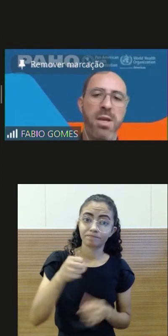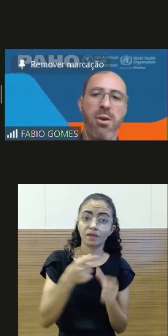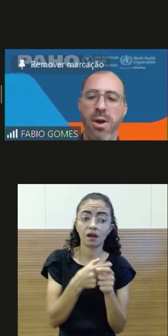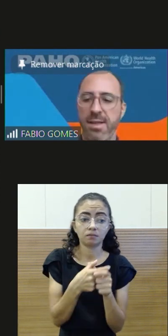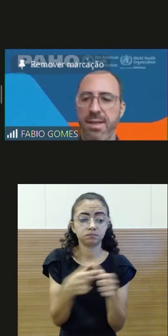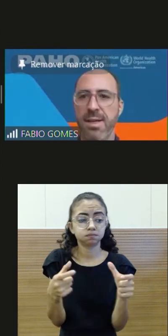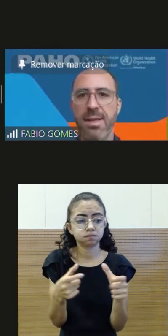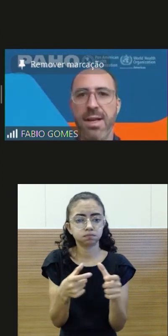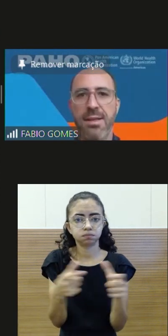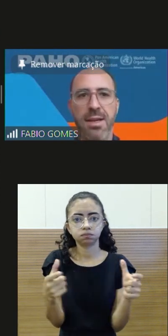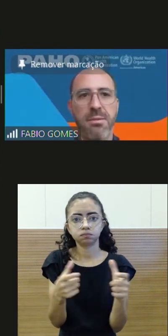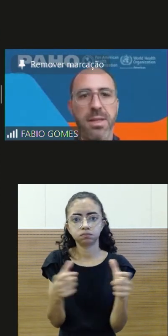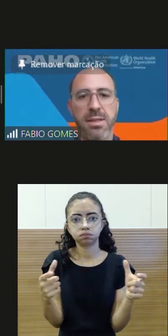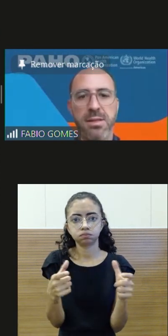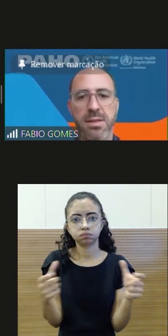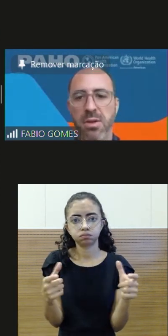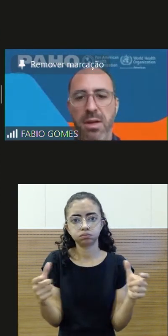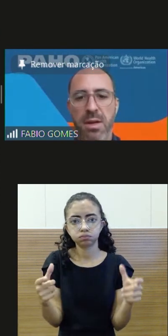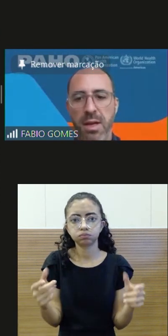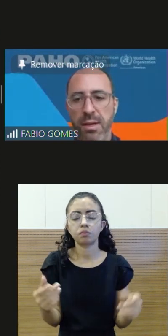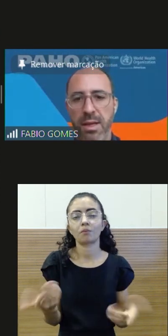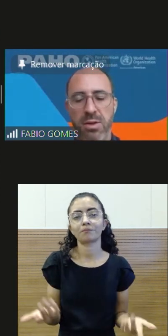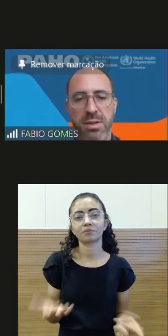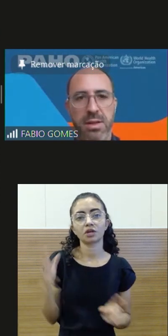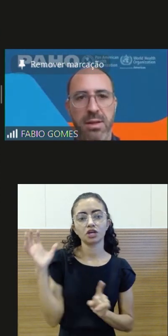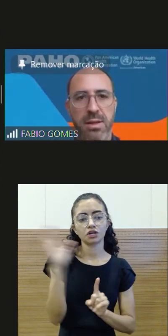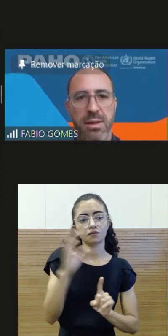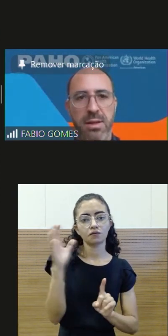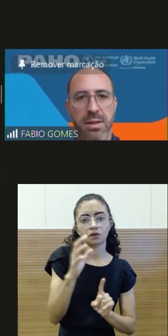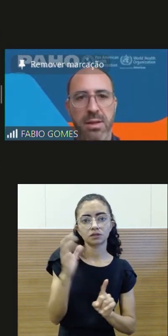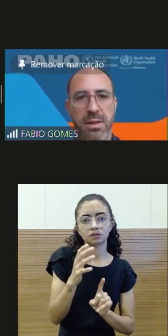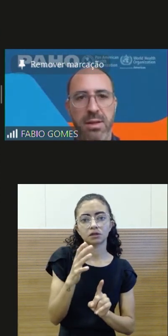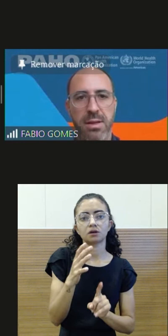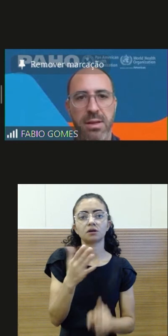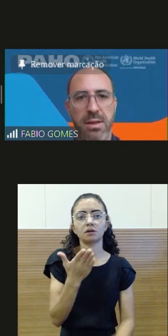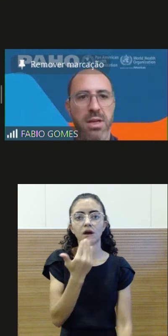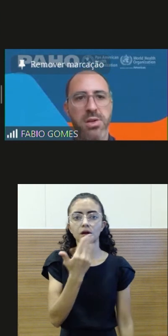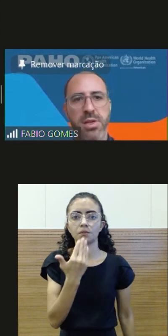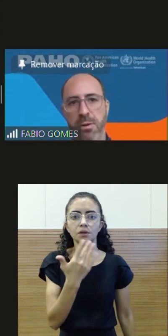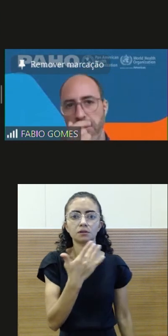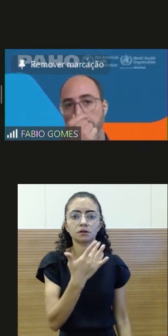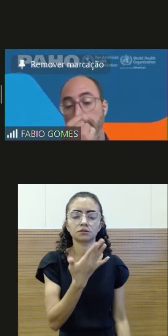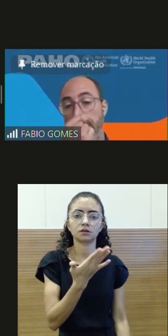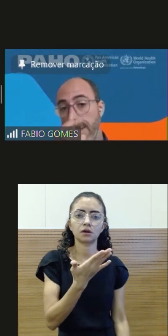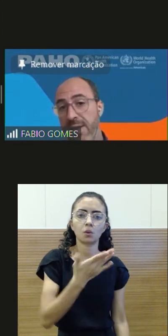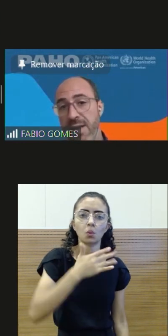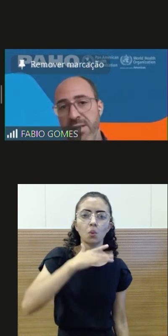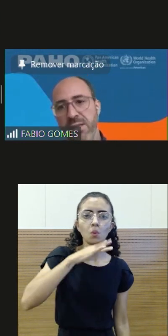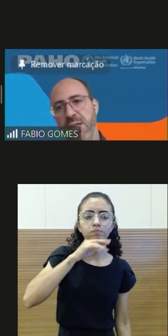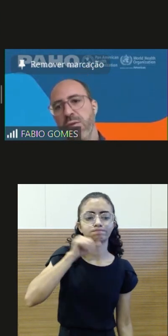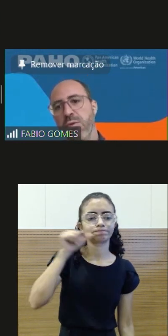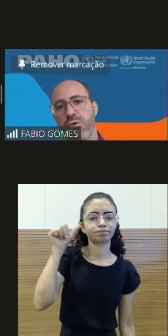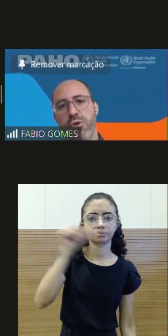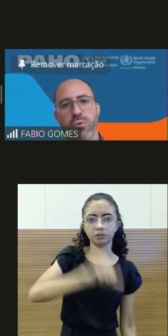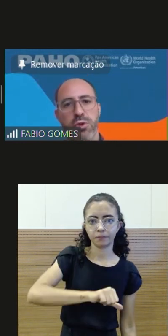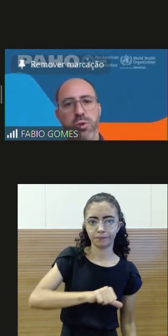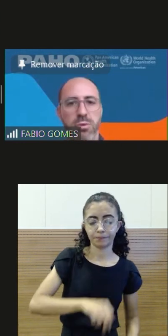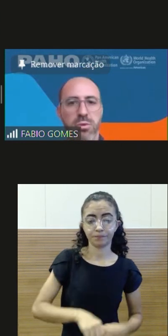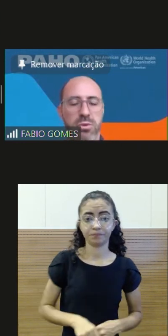leverages the worsening of nutrition in our